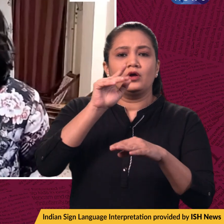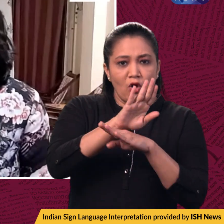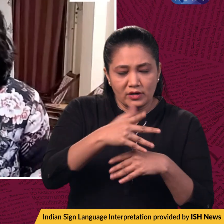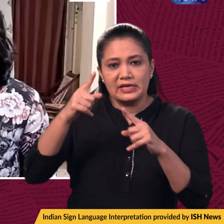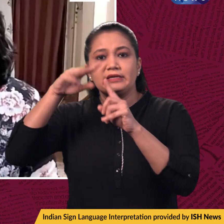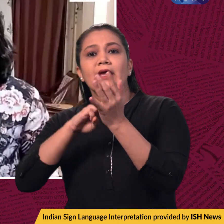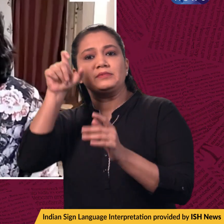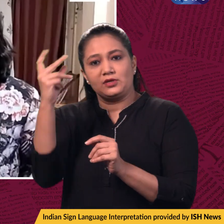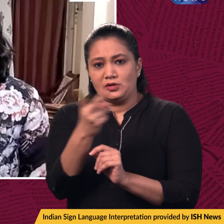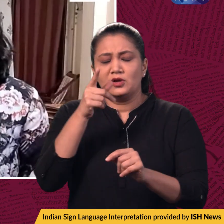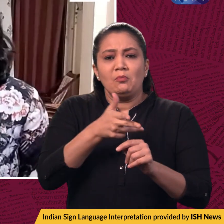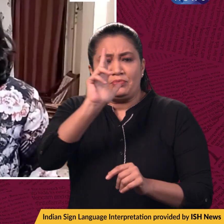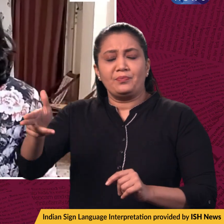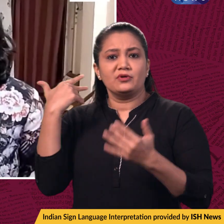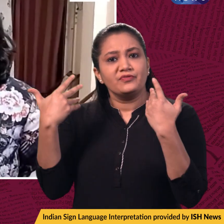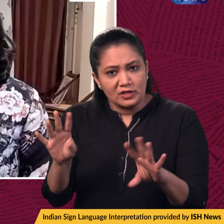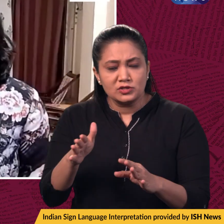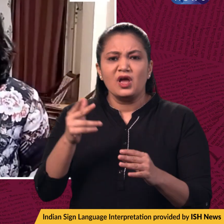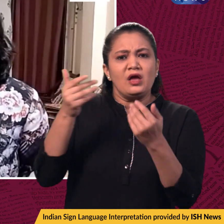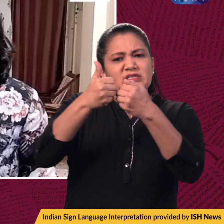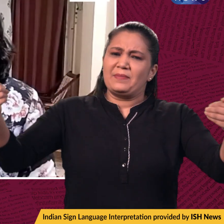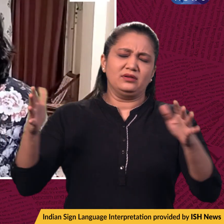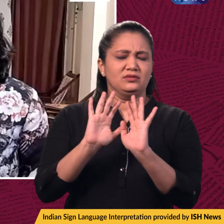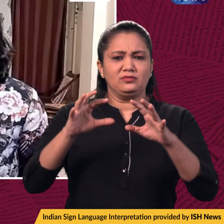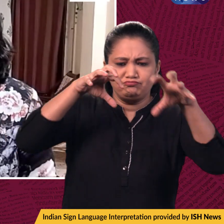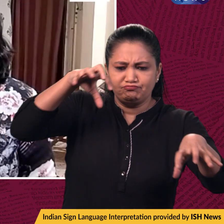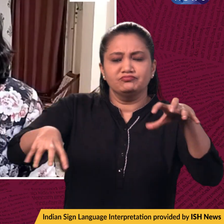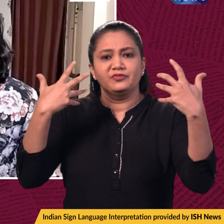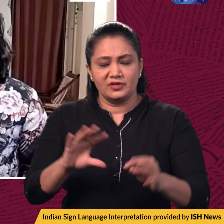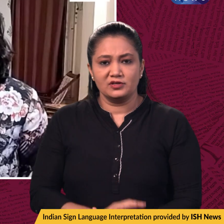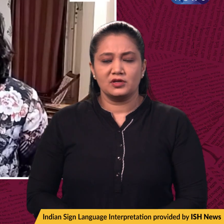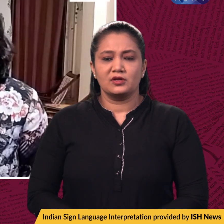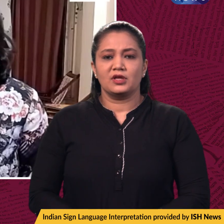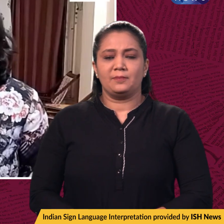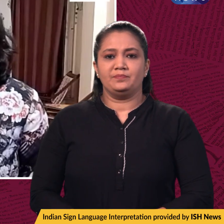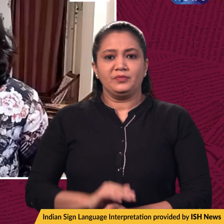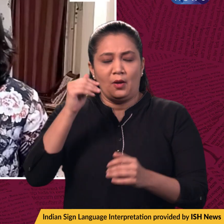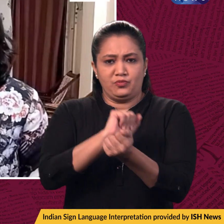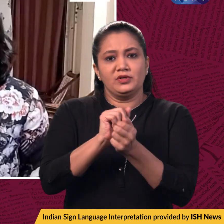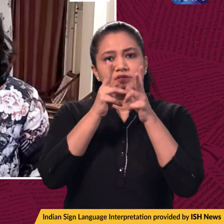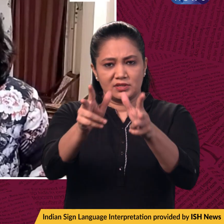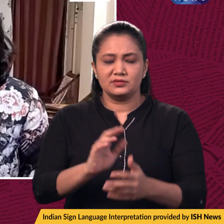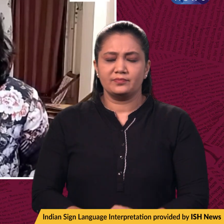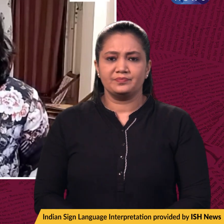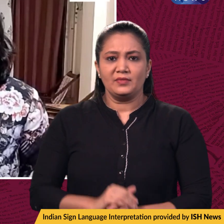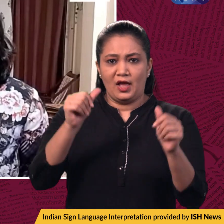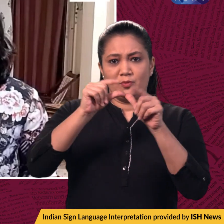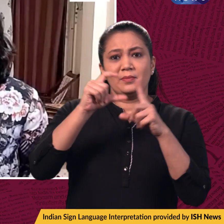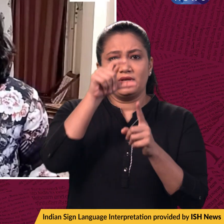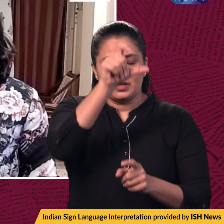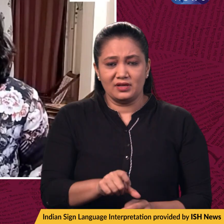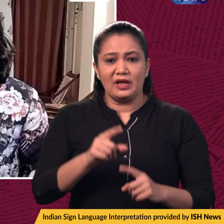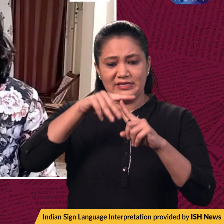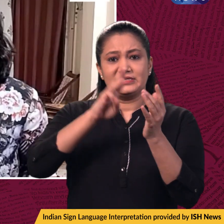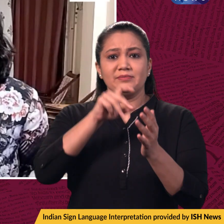were shot dead in separate incidents in West Bengal on Sunday, according to the police. Now, Anupam Datta,